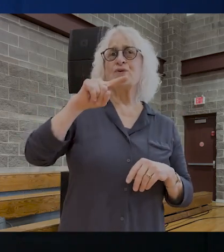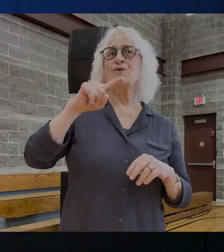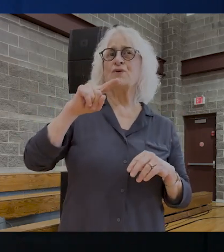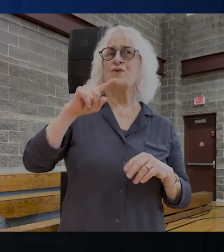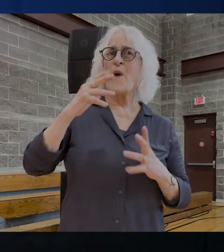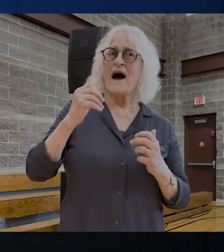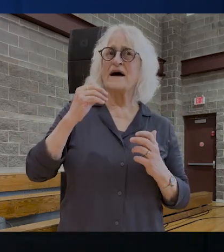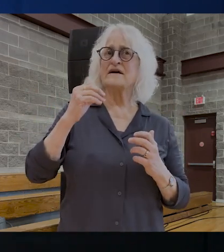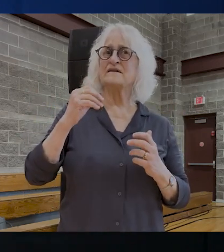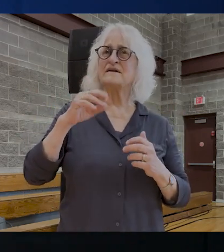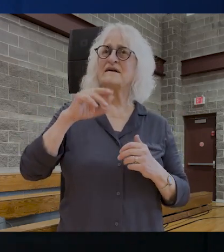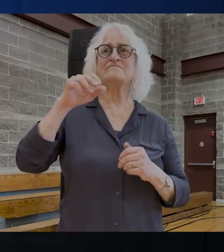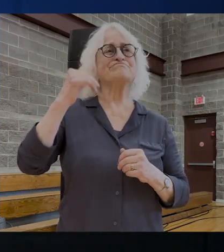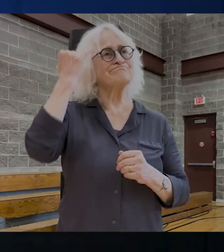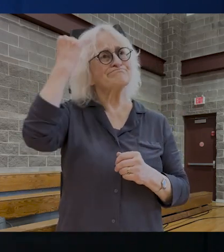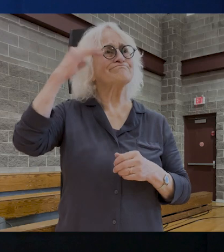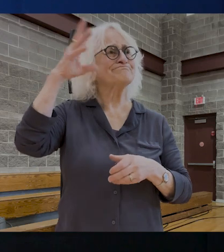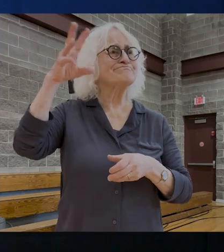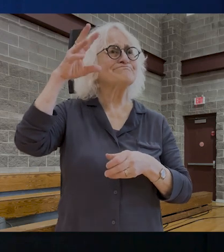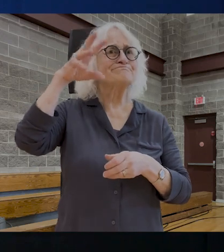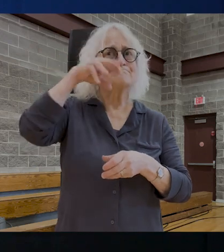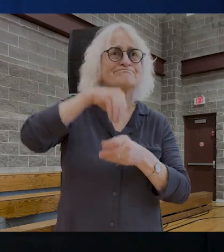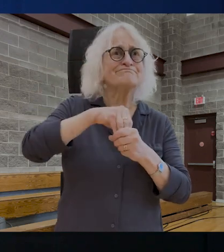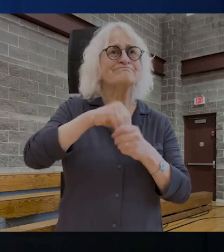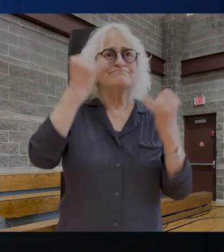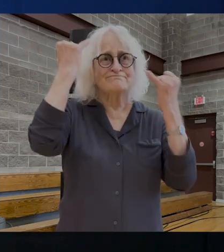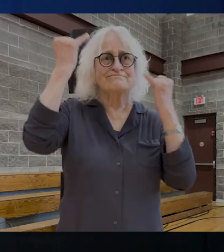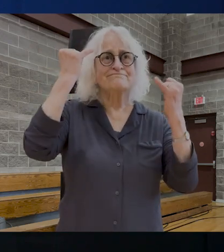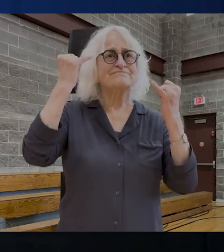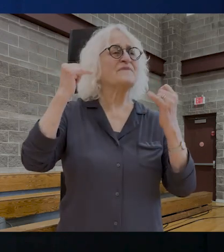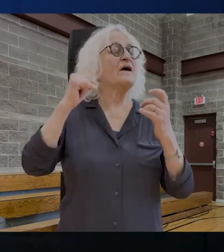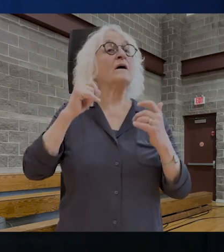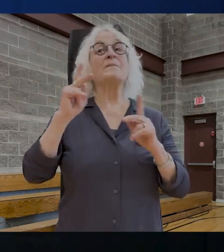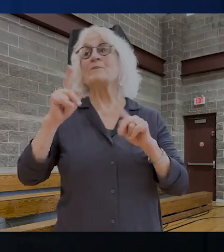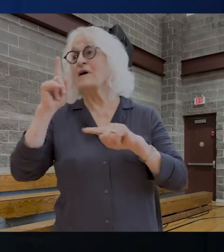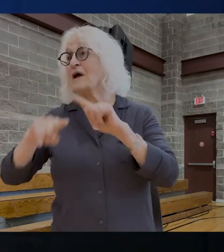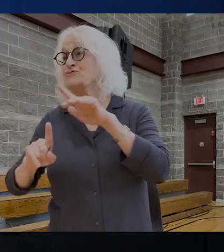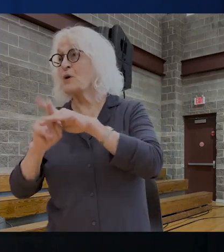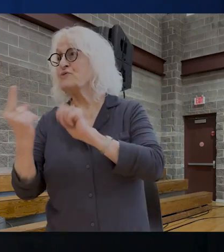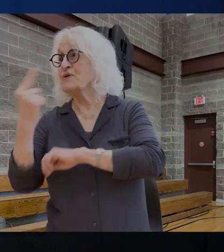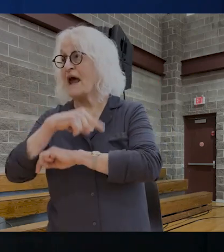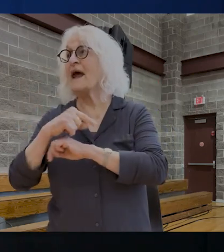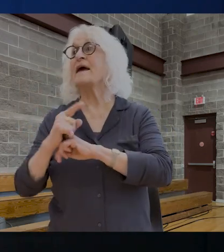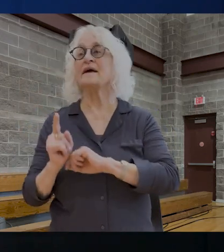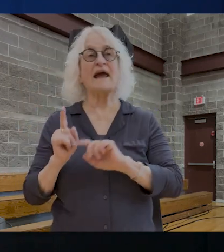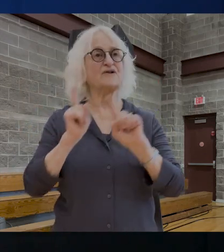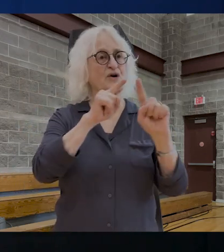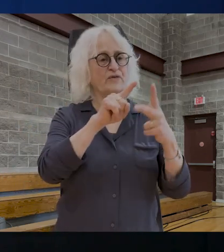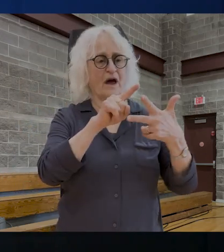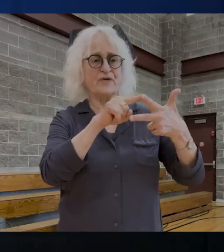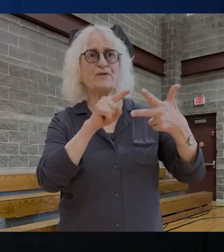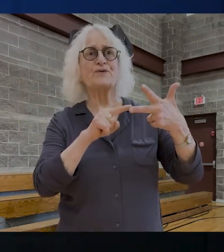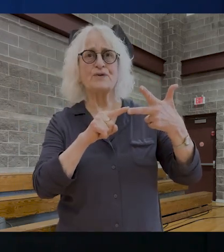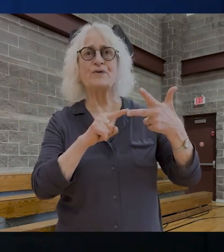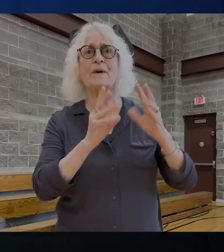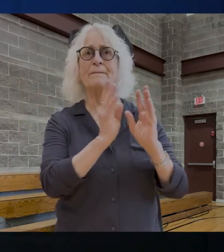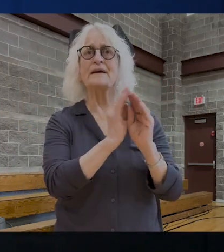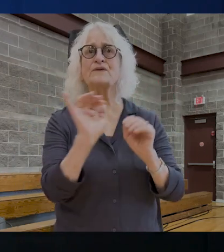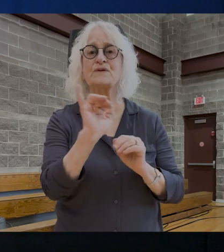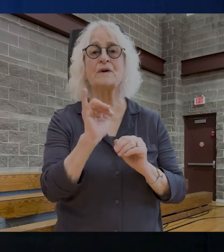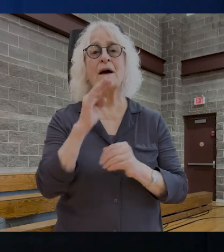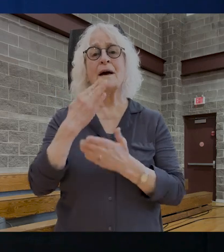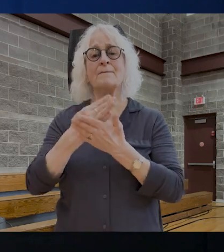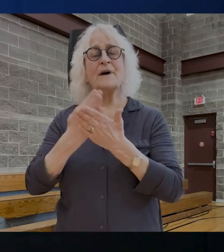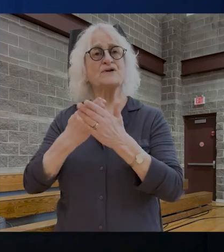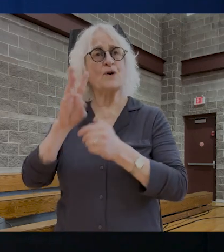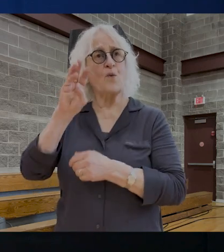input after today if you don't want to speak, or those that cannot be here today. If you go to Budget's website,